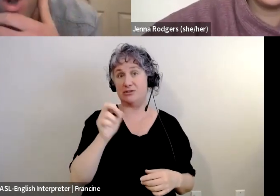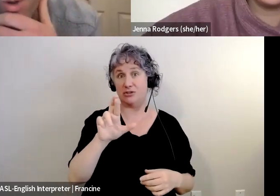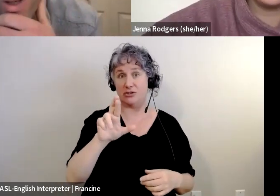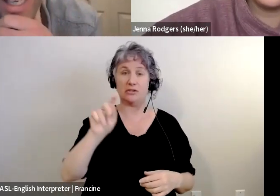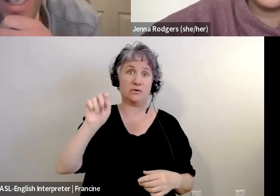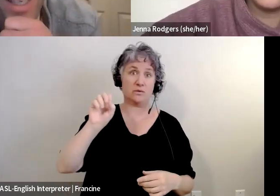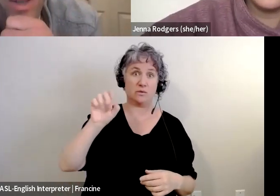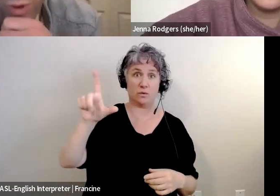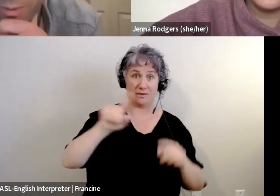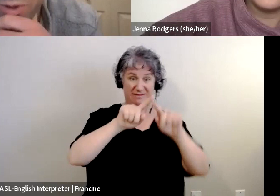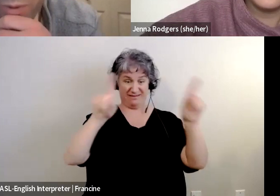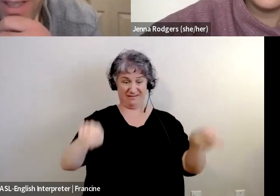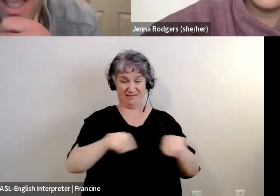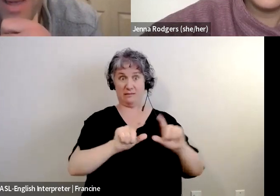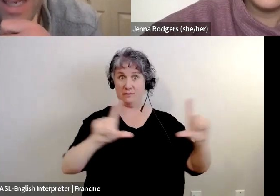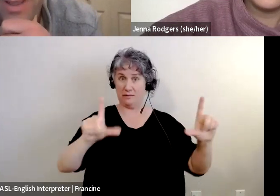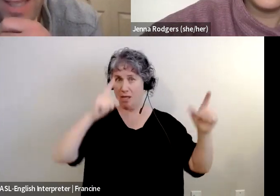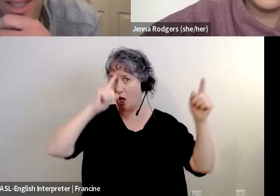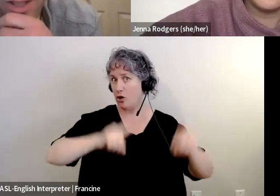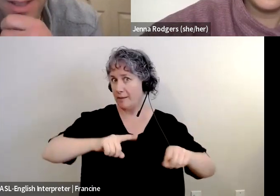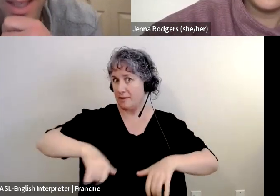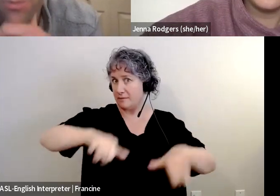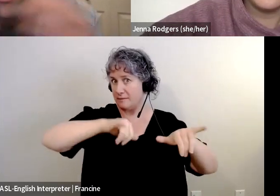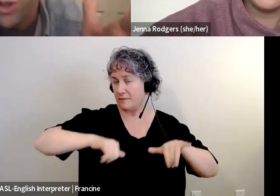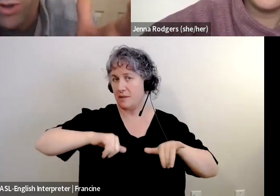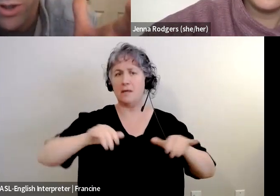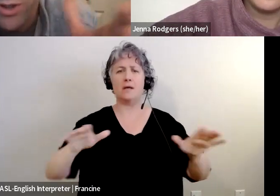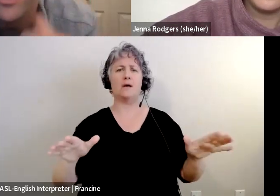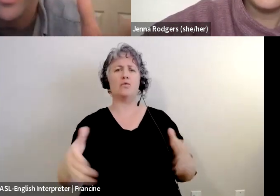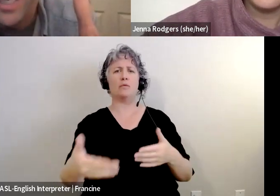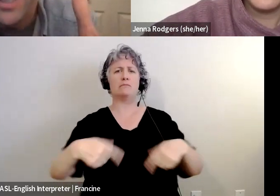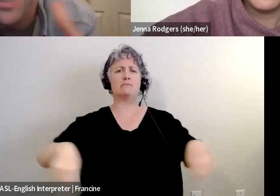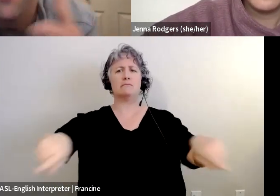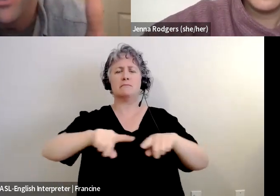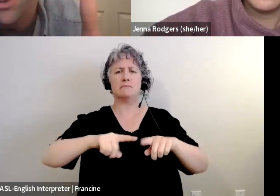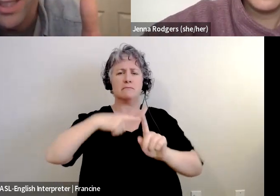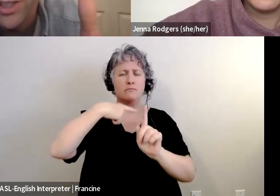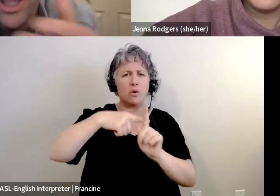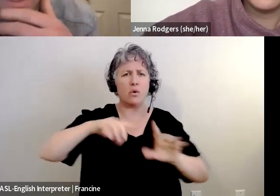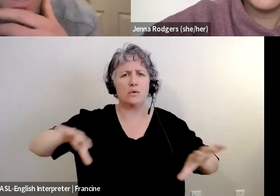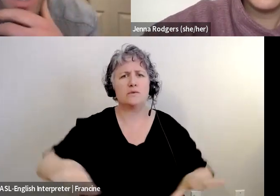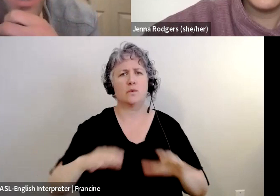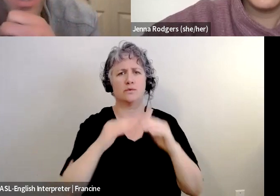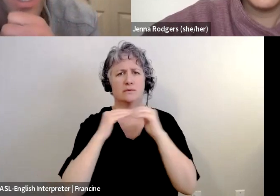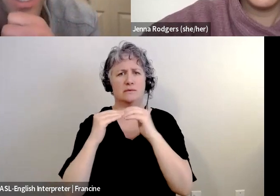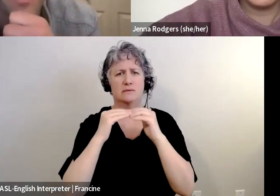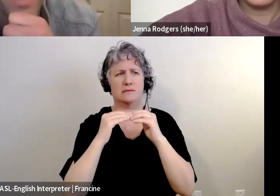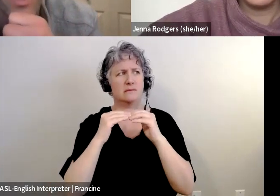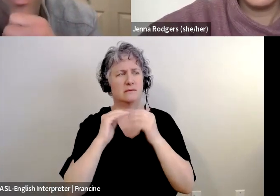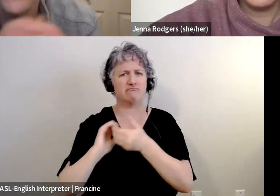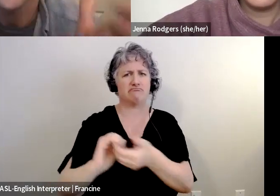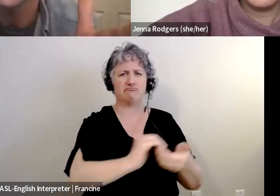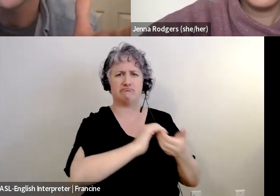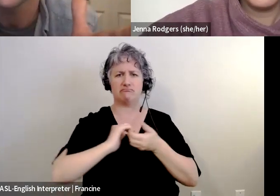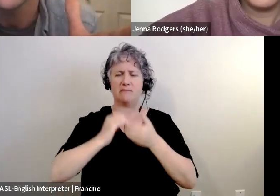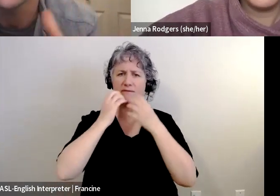we know in rooms where we set up expectations that are pro-social, that are connected, that value relationships,